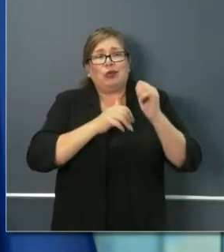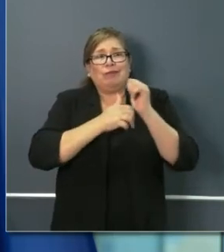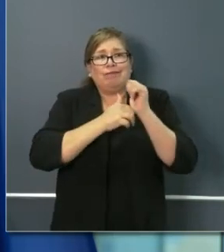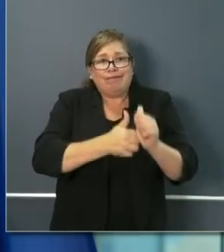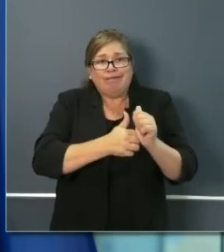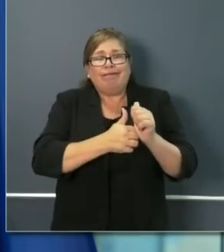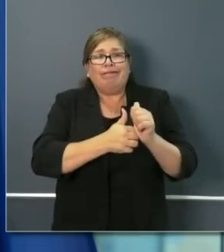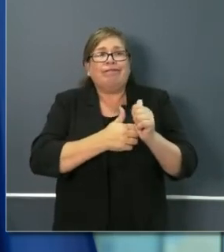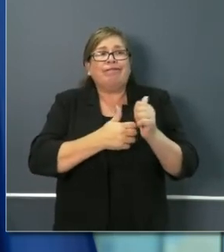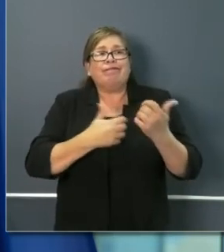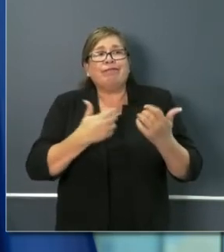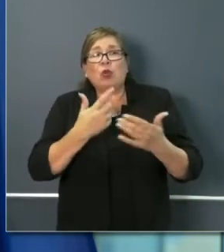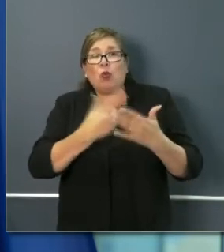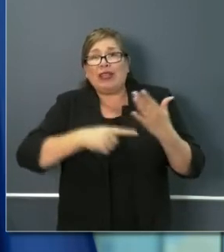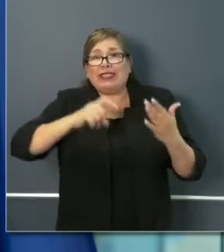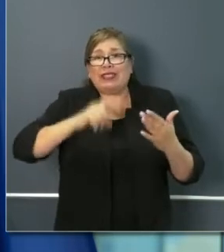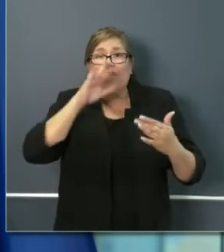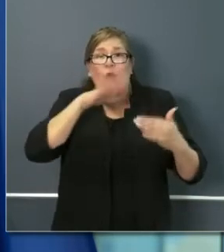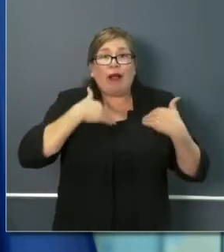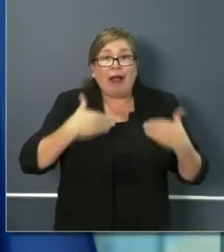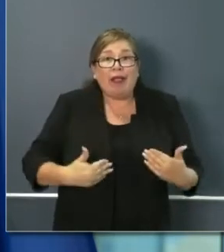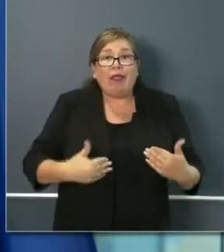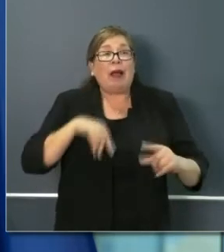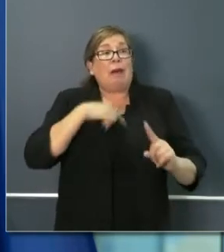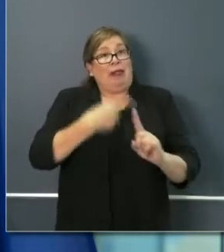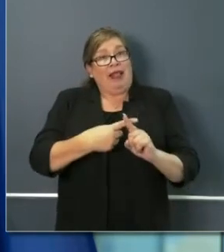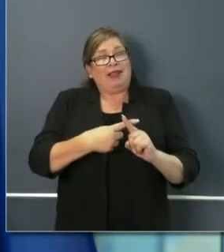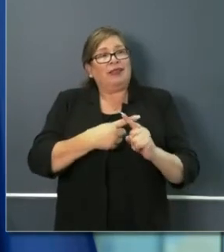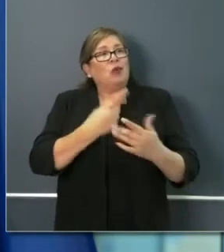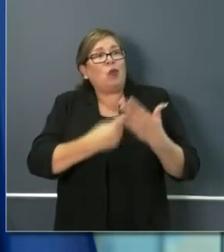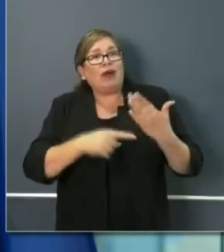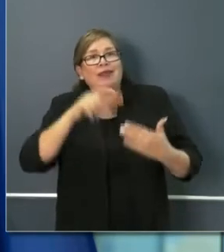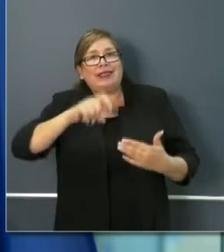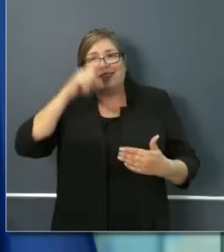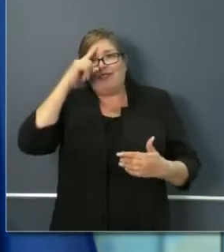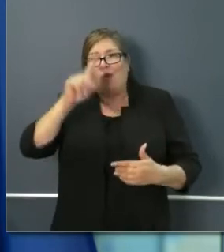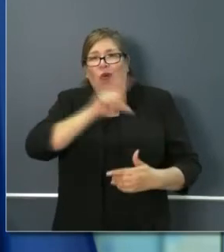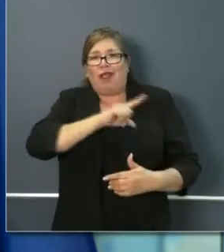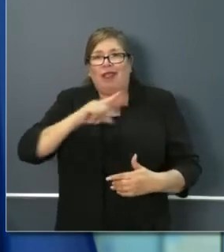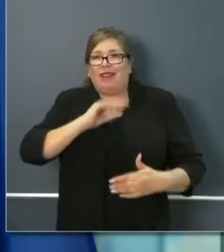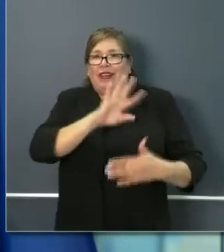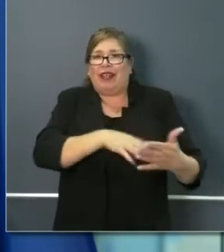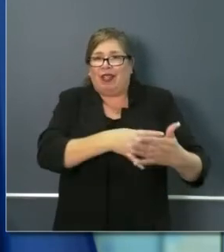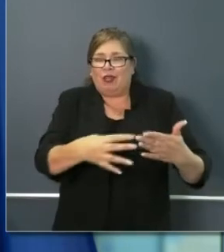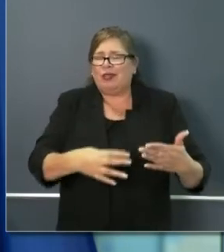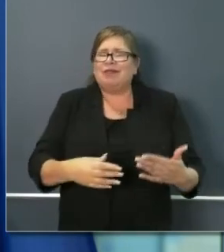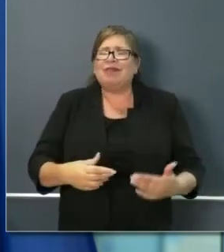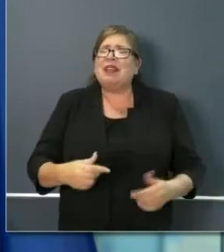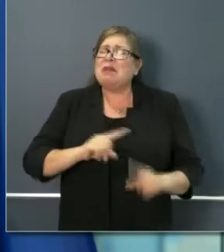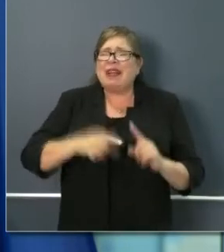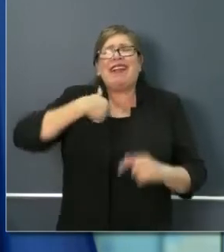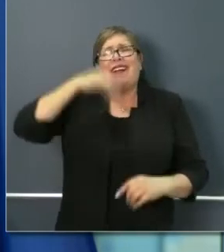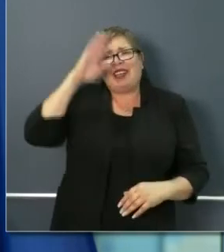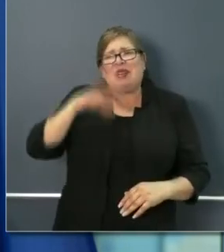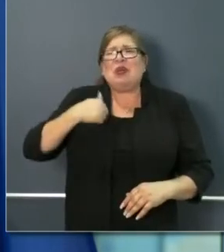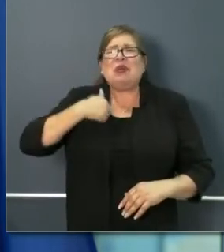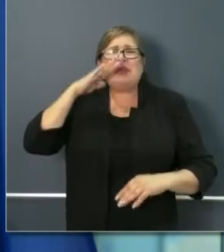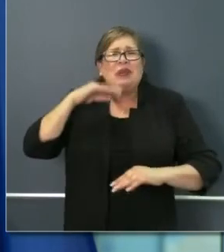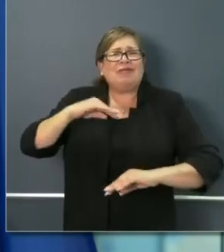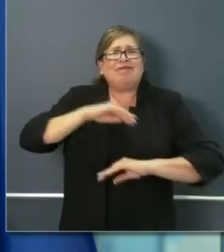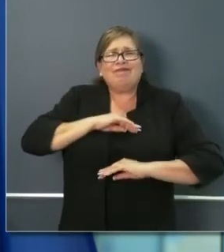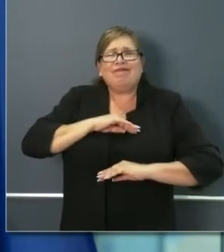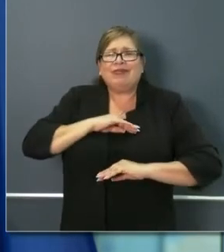their needs and ultimately accommodate that calendar. I have no expectation we won't meet the fundamental